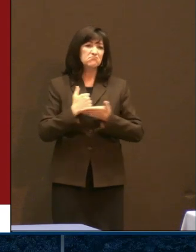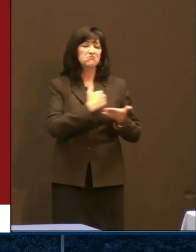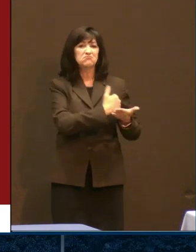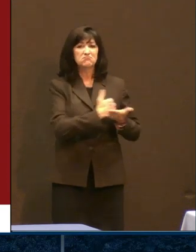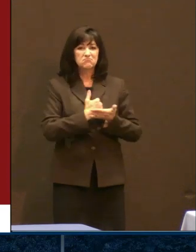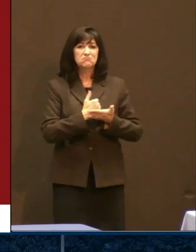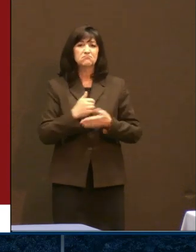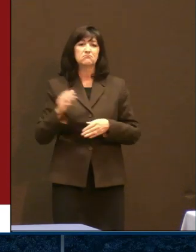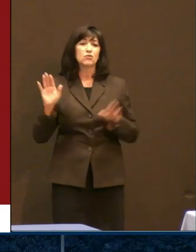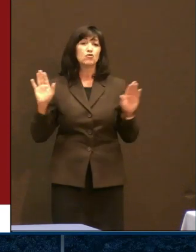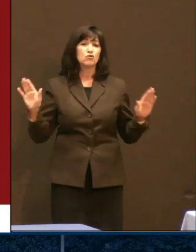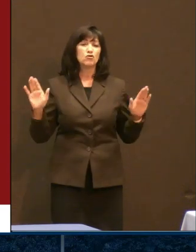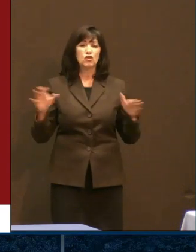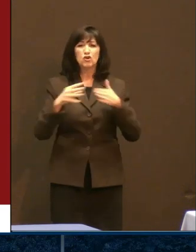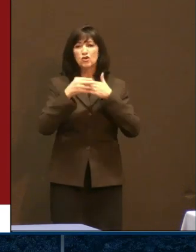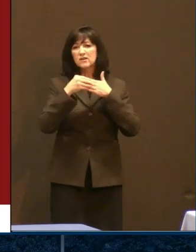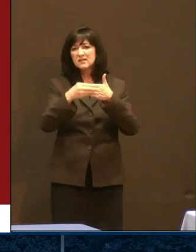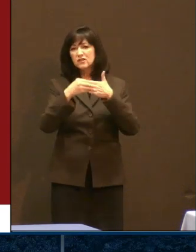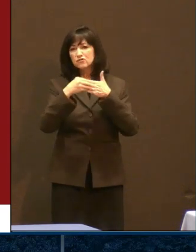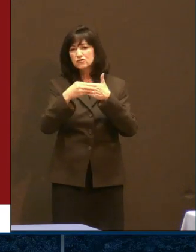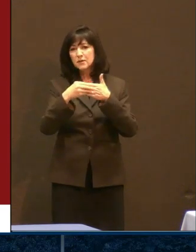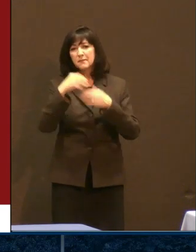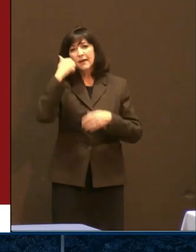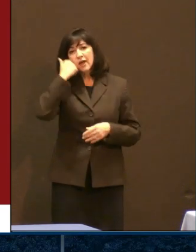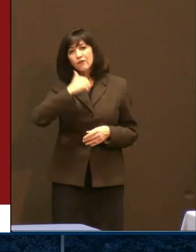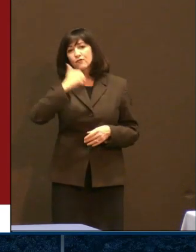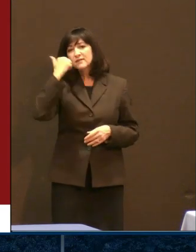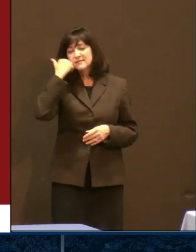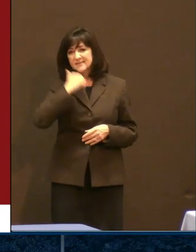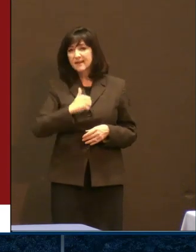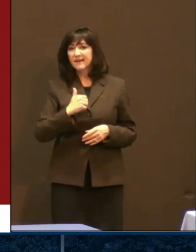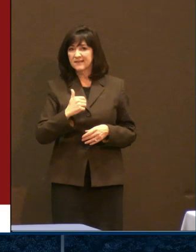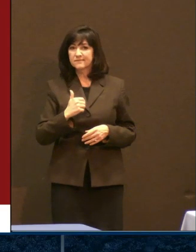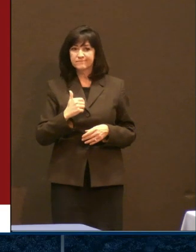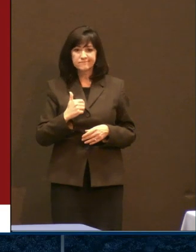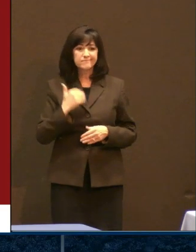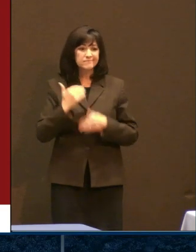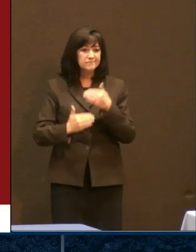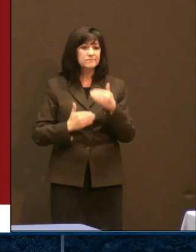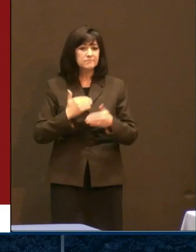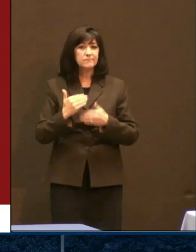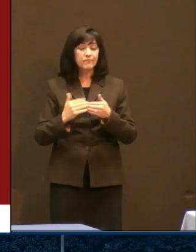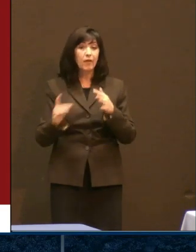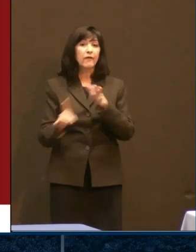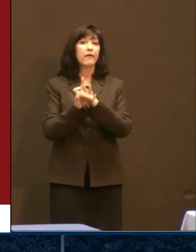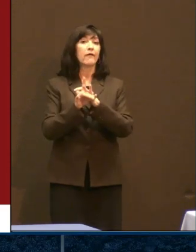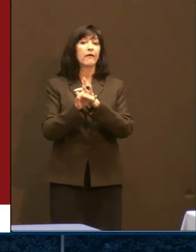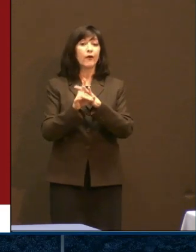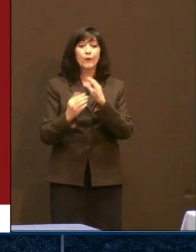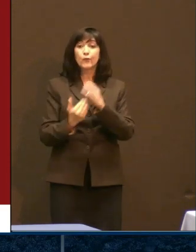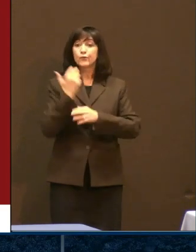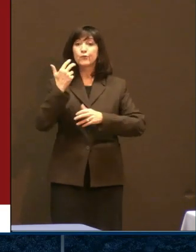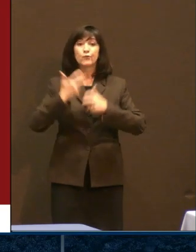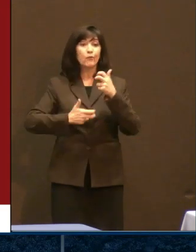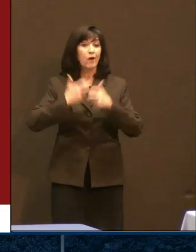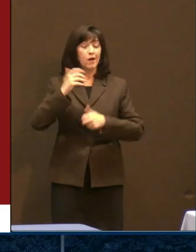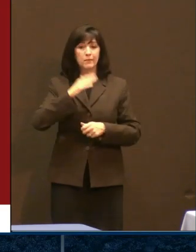their leadership. Every day seems to be a new and more difficult problem, a problem that we've never